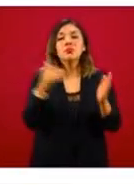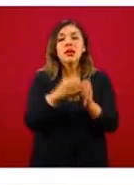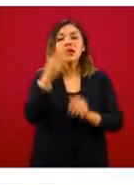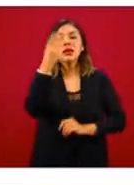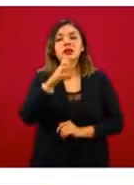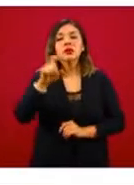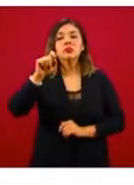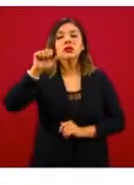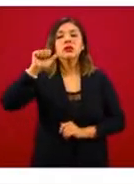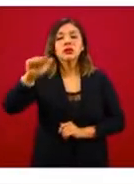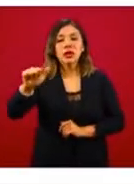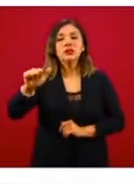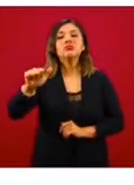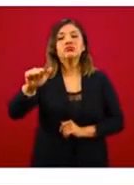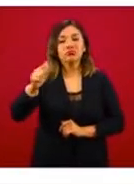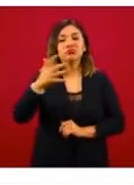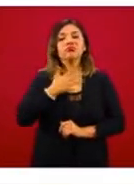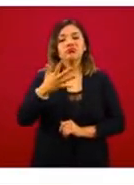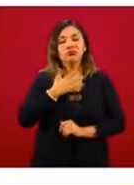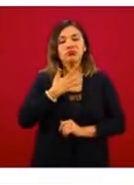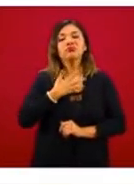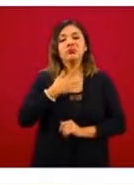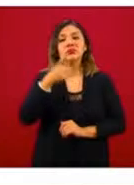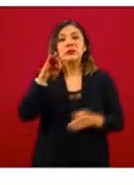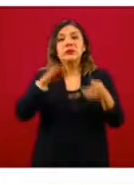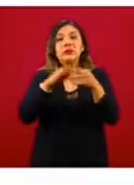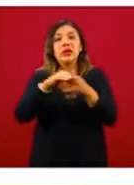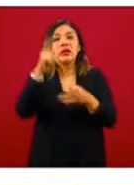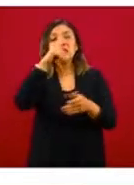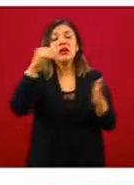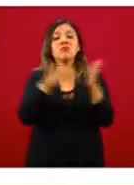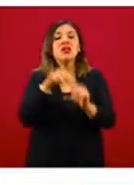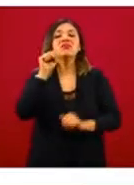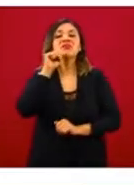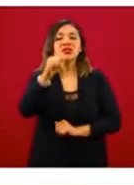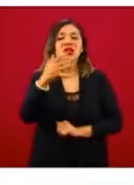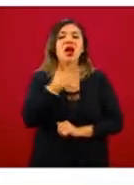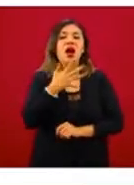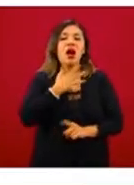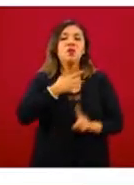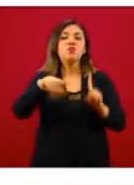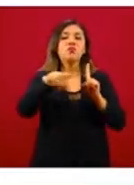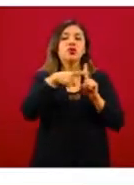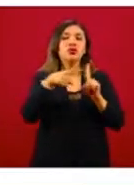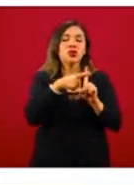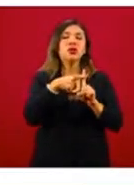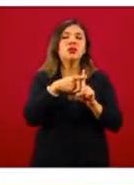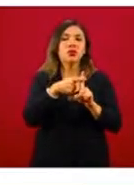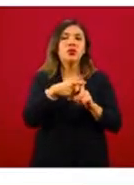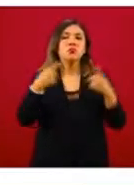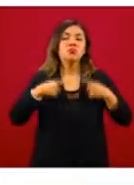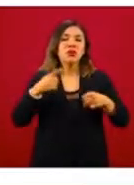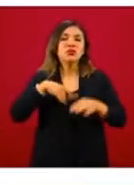153,601. And then of the confirmed cumulative cases, we almost have 100,000. We're hitting